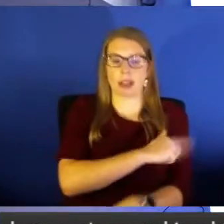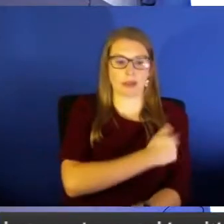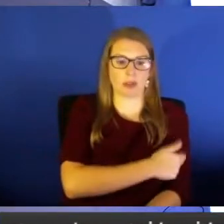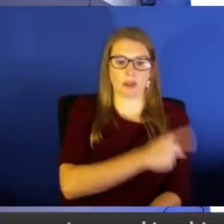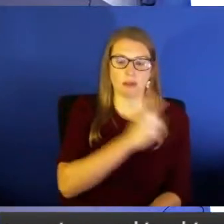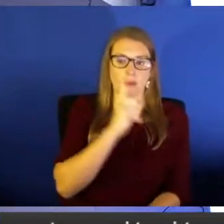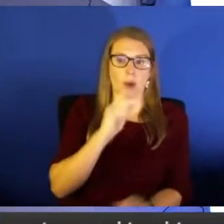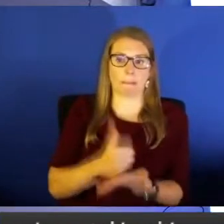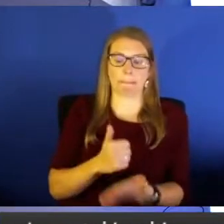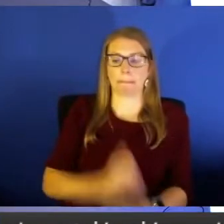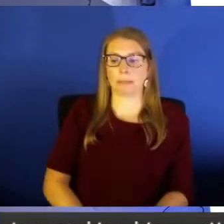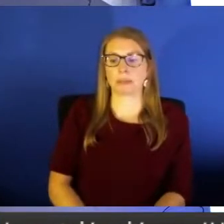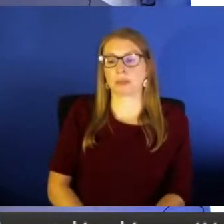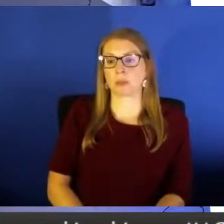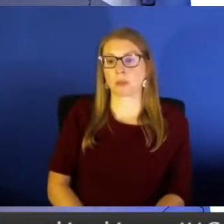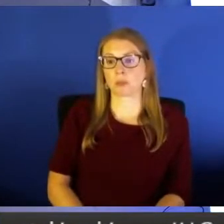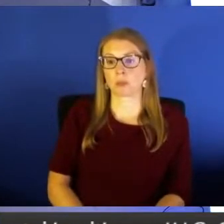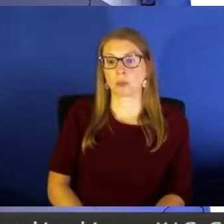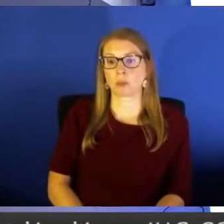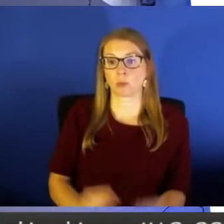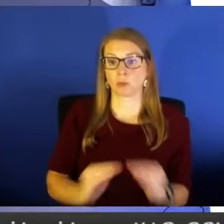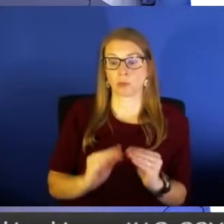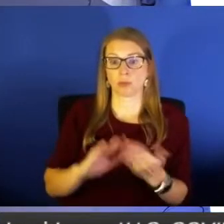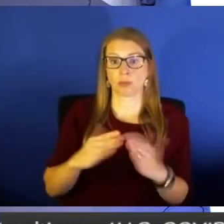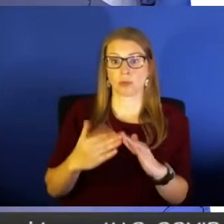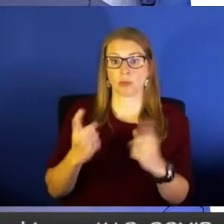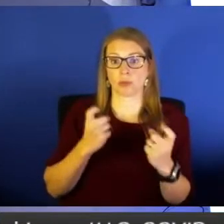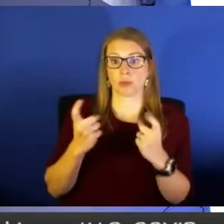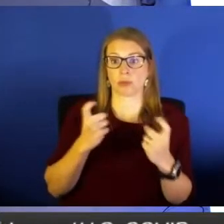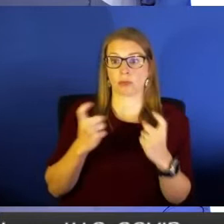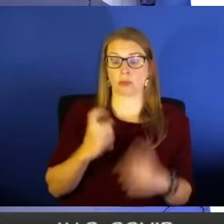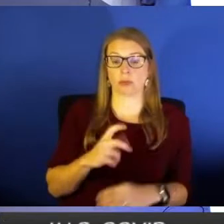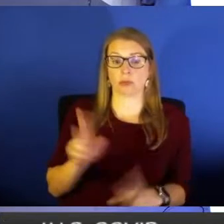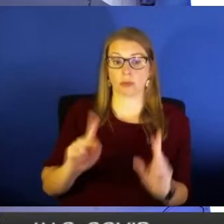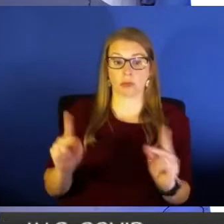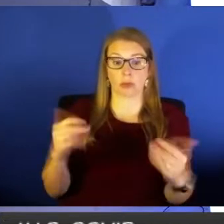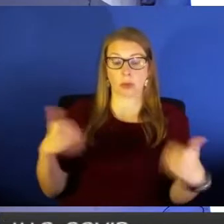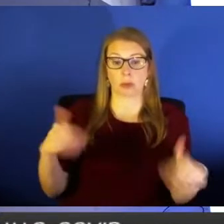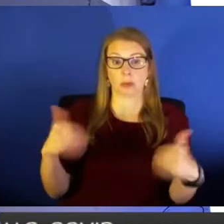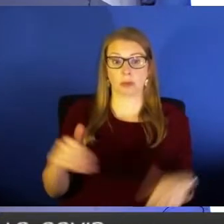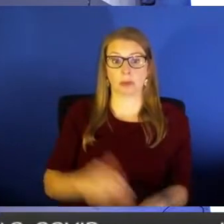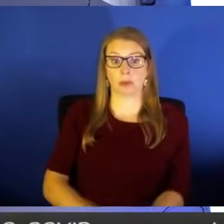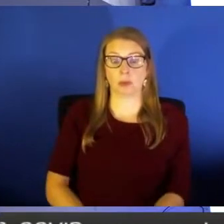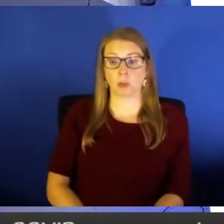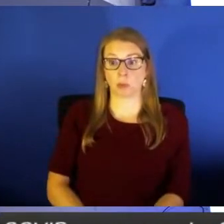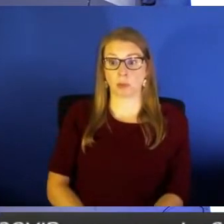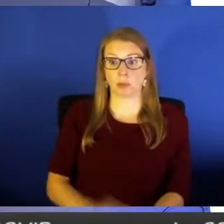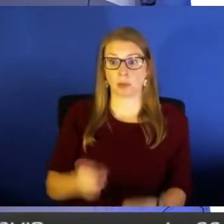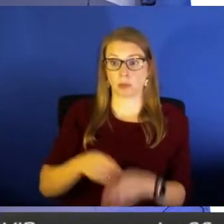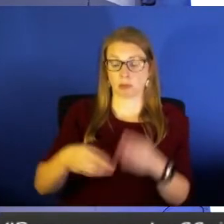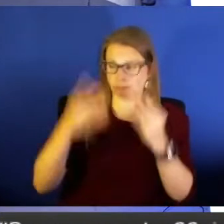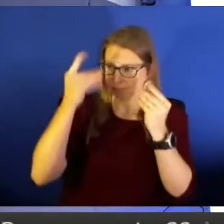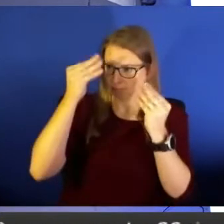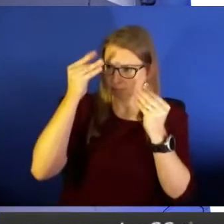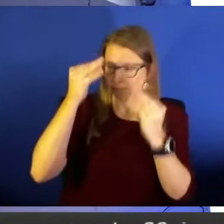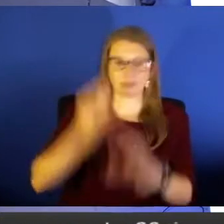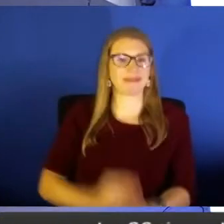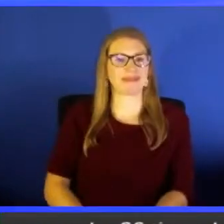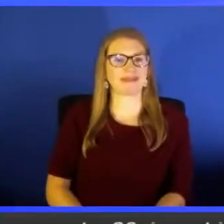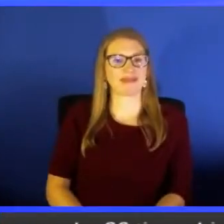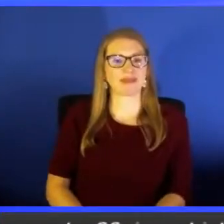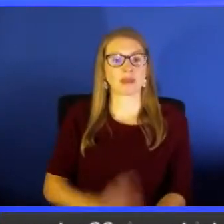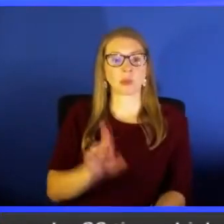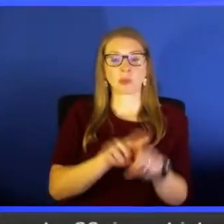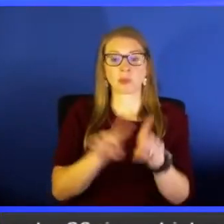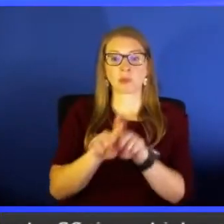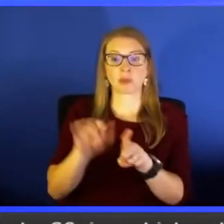We have more community questions that are coming in. People are, I guess, it took a weekend to marinate on this. And I would like to say too, that is why in